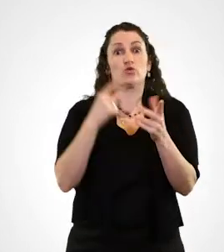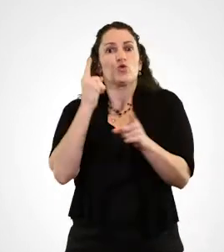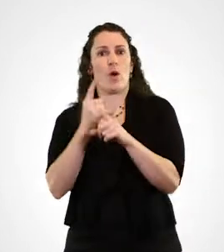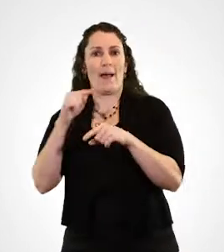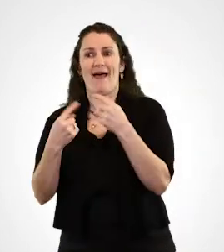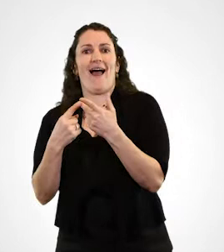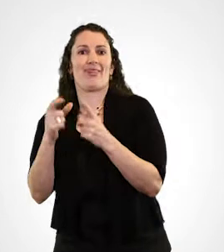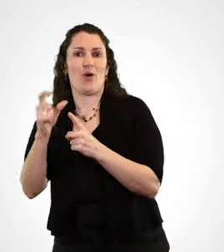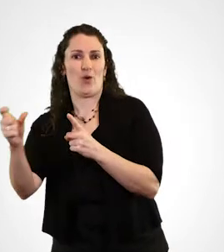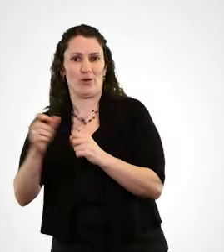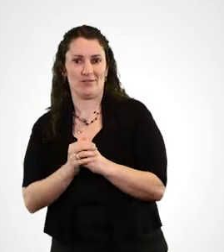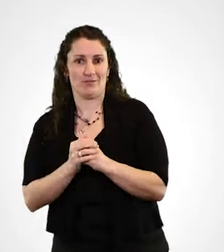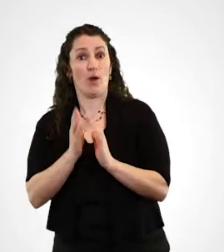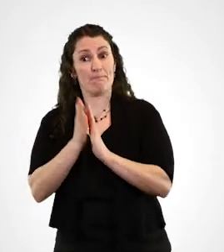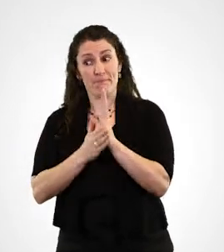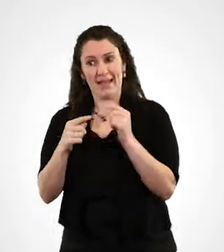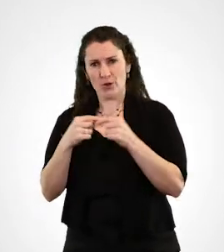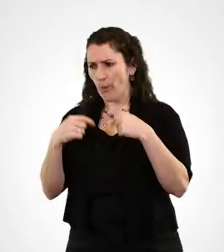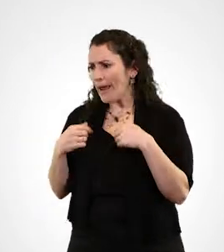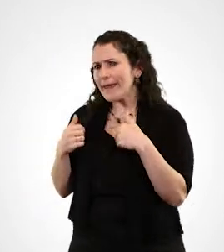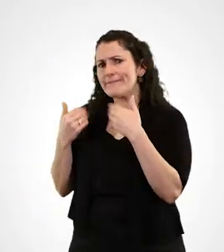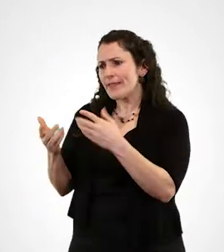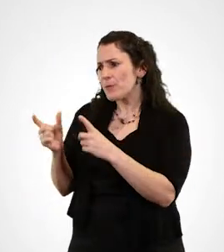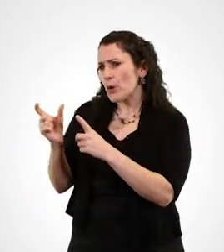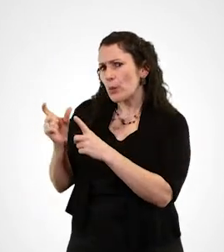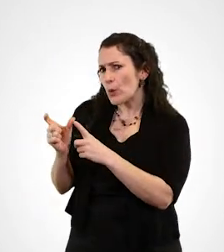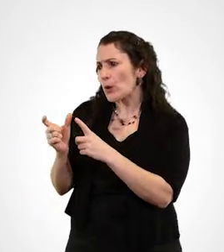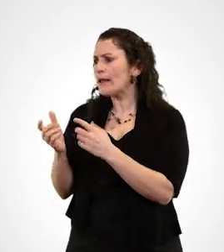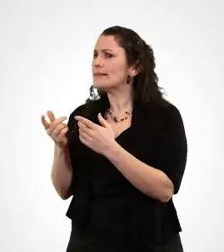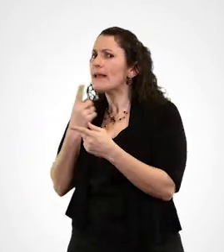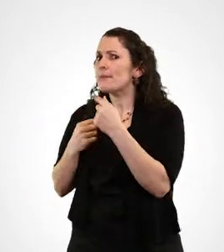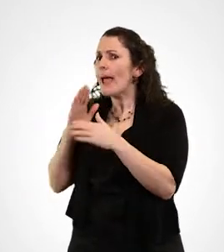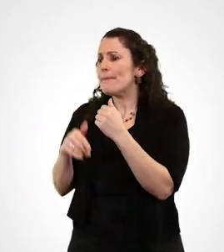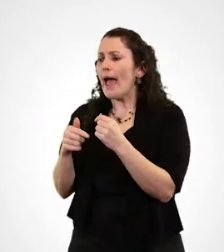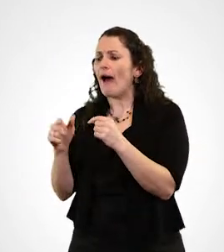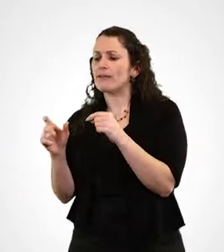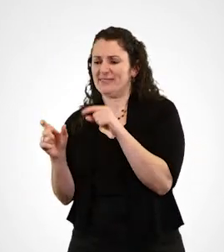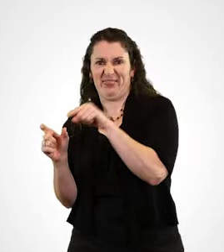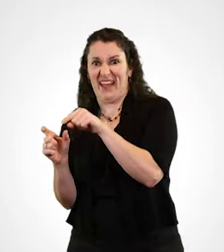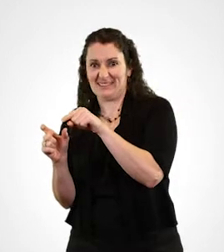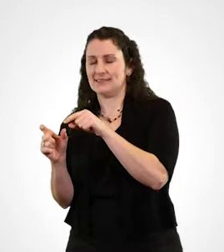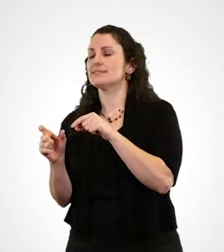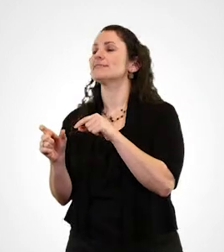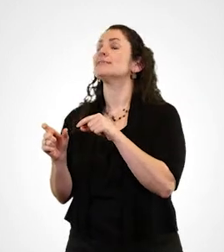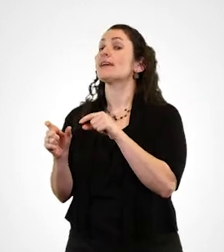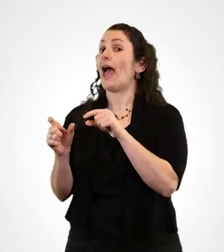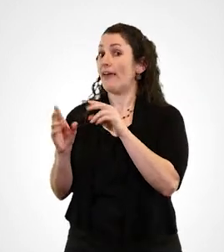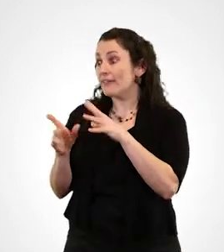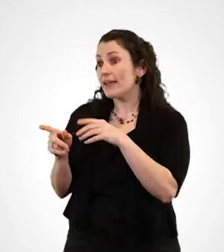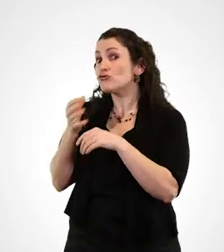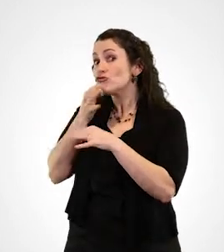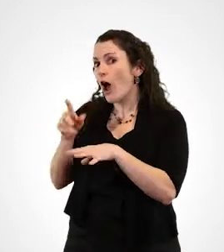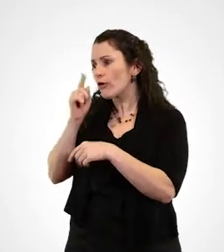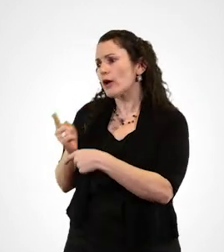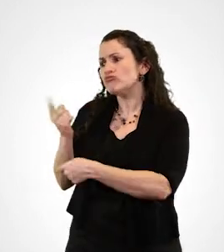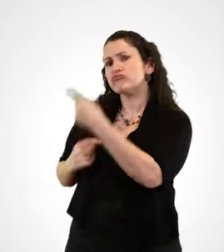to define the words. We gave them a prompt and said, tell me about the new word,